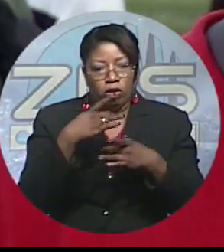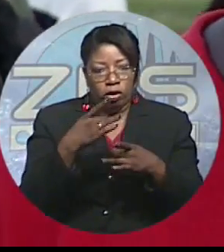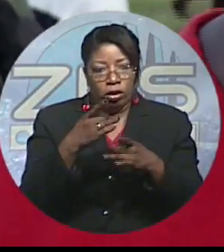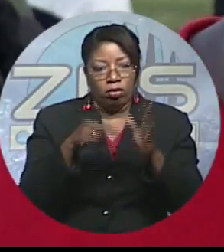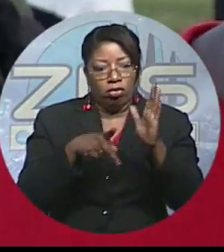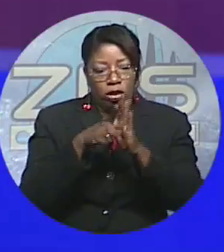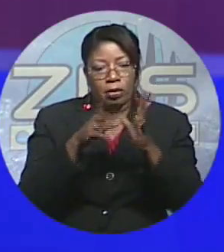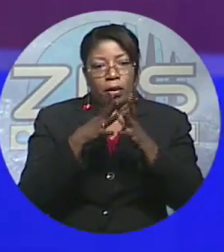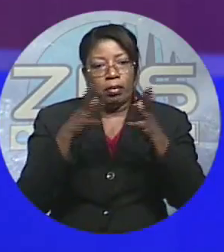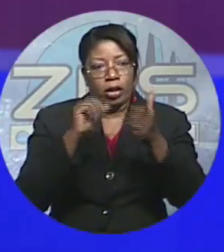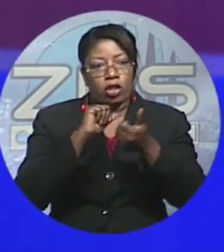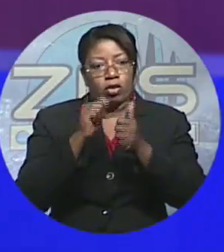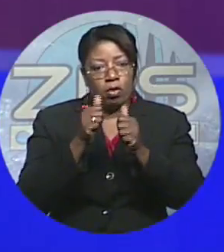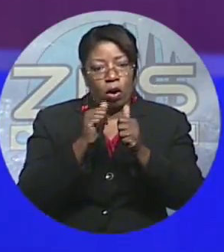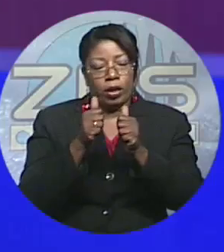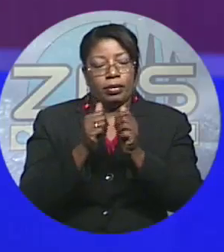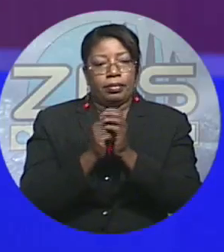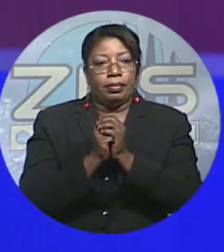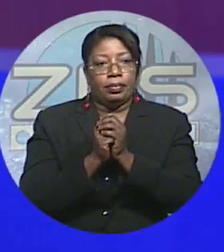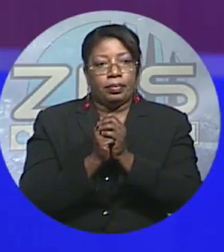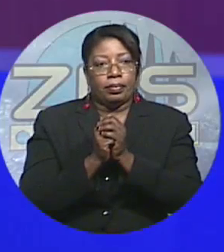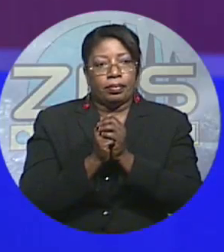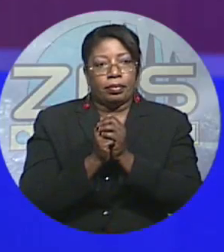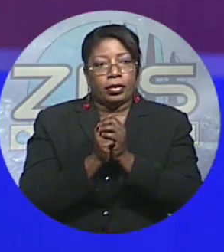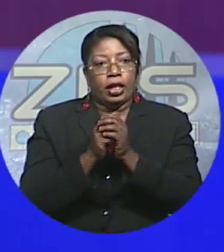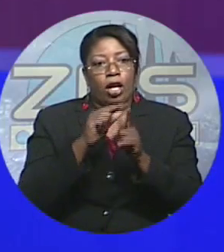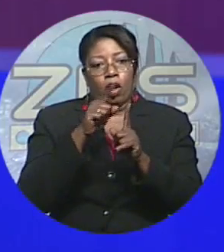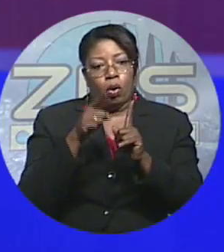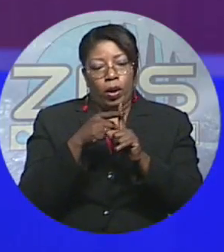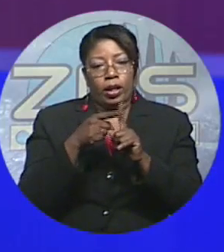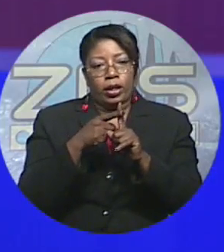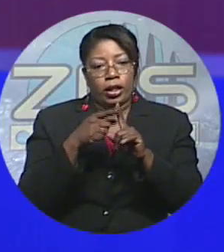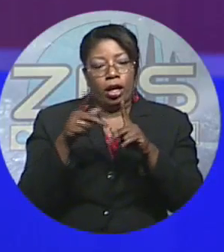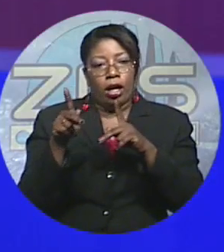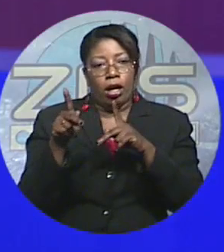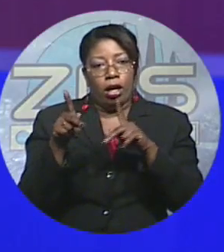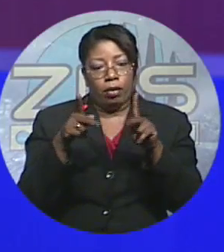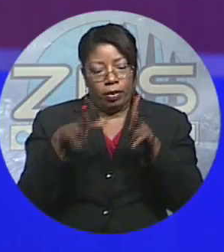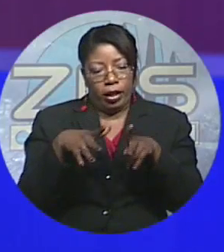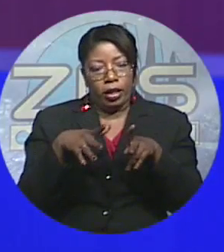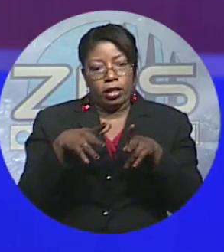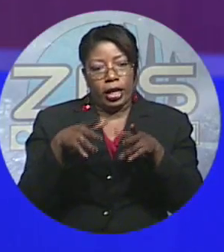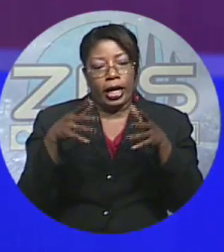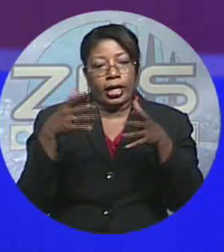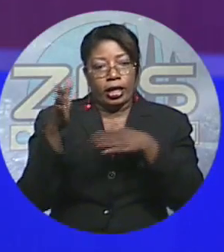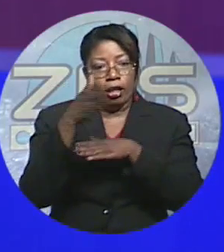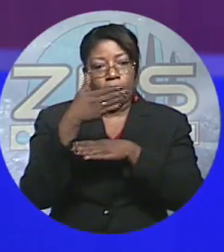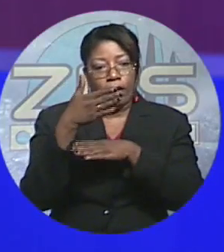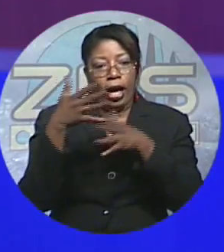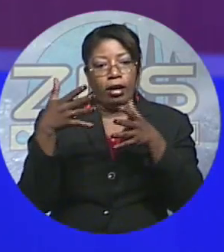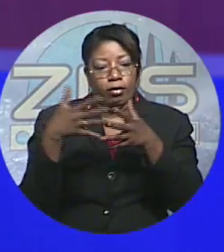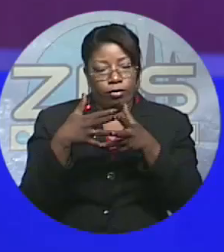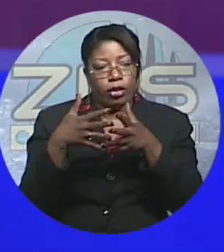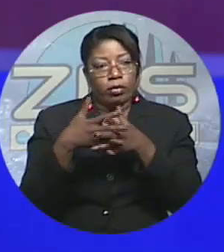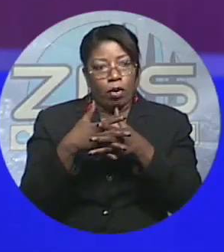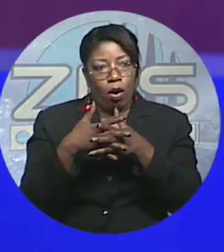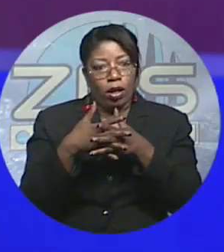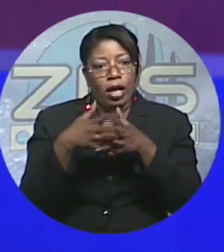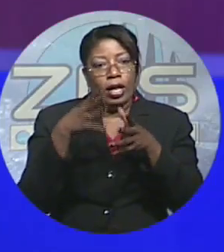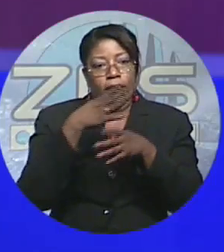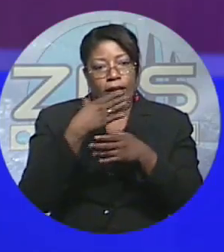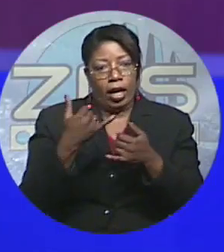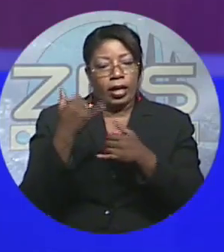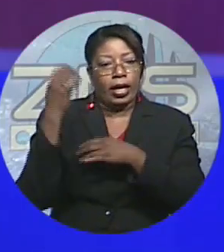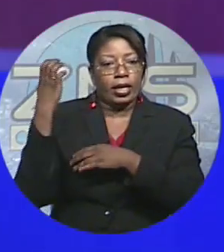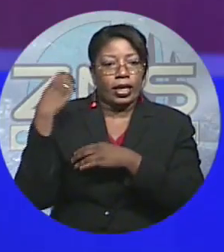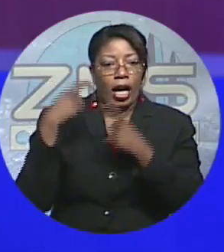in the Bahamas. Just when the players in the Bahamas Fly Football League thought they could put away their cleats, the executives of the league